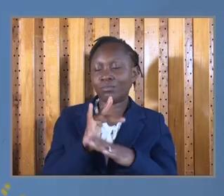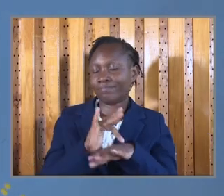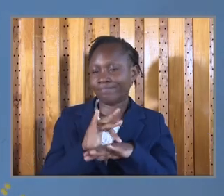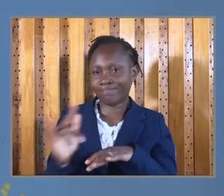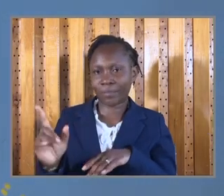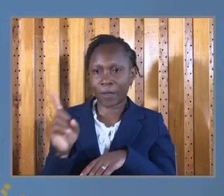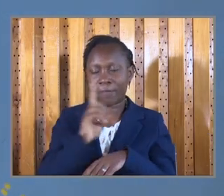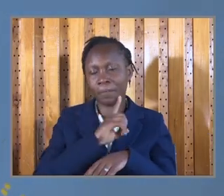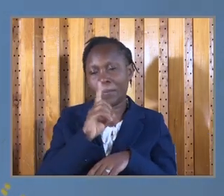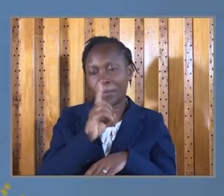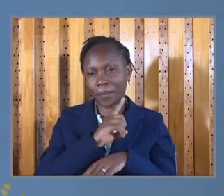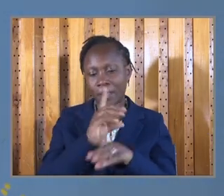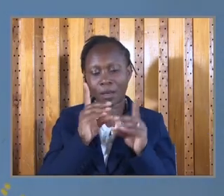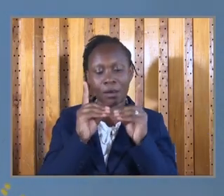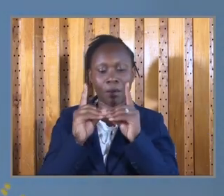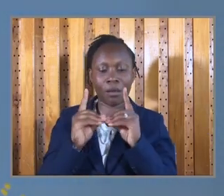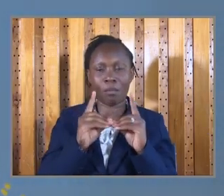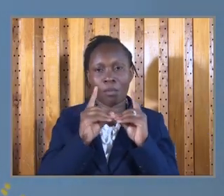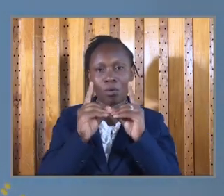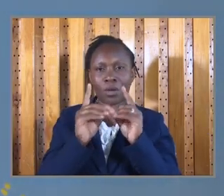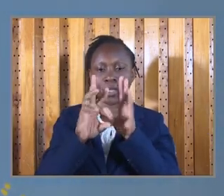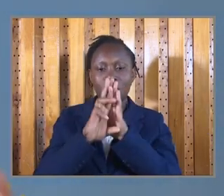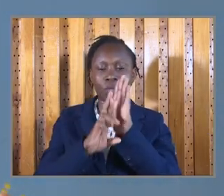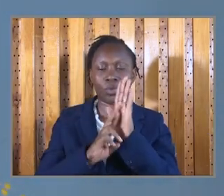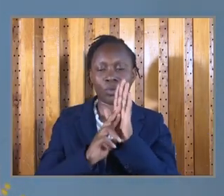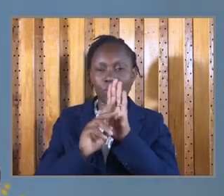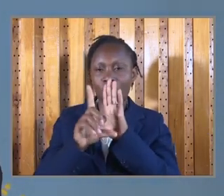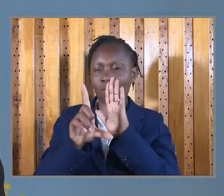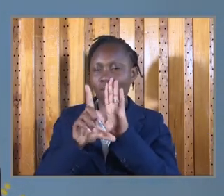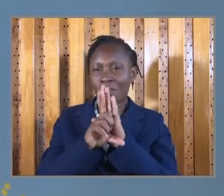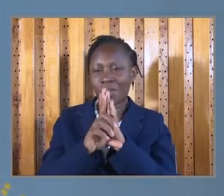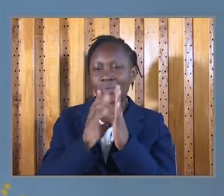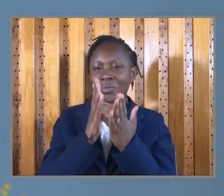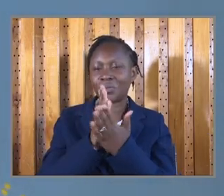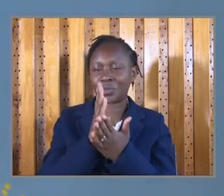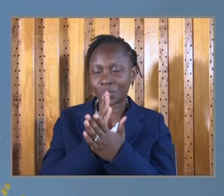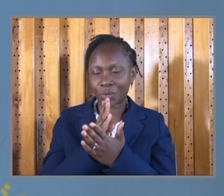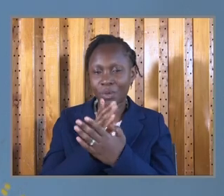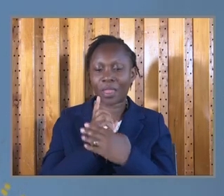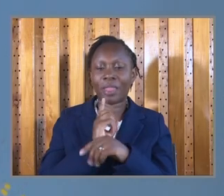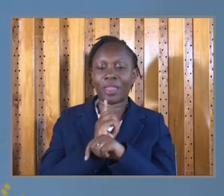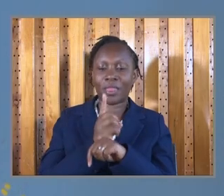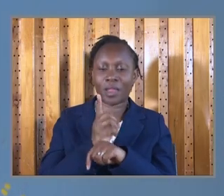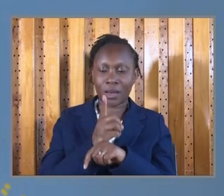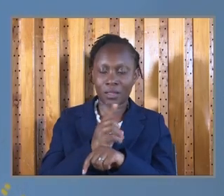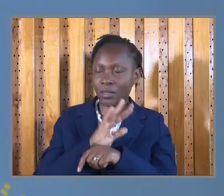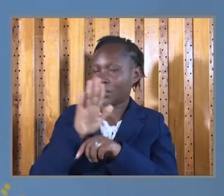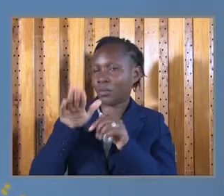Democracy and the rule of law are unfortunately under threat in every corner of the world.